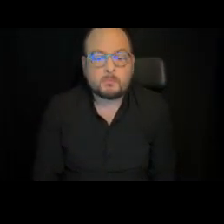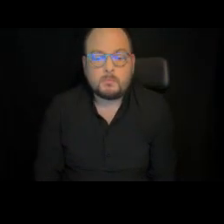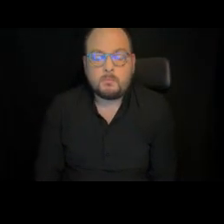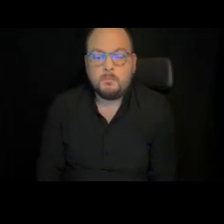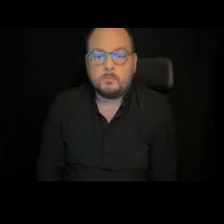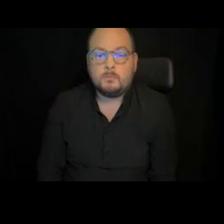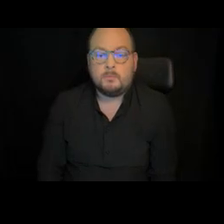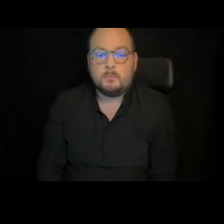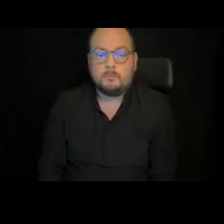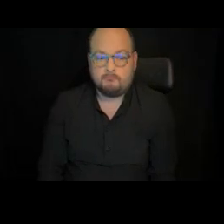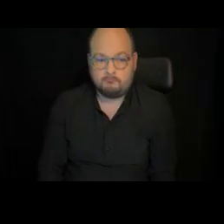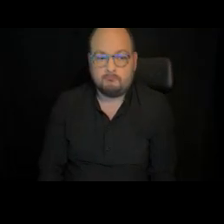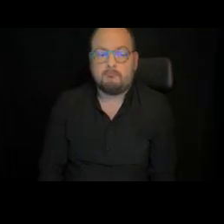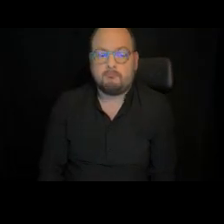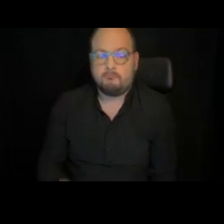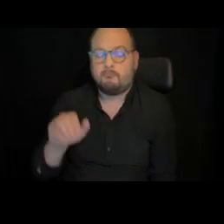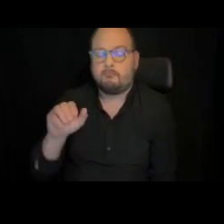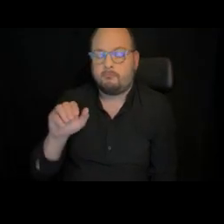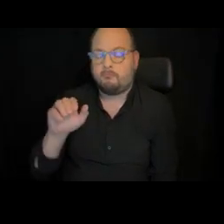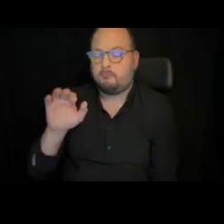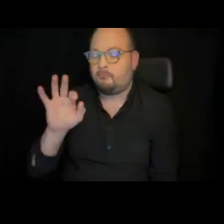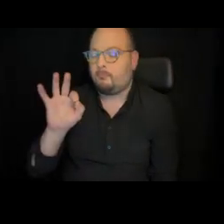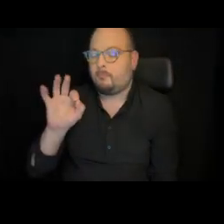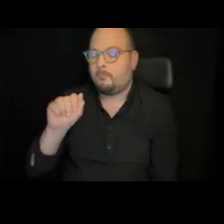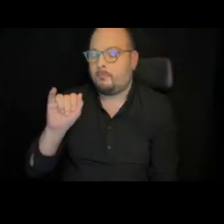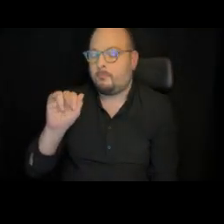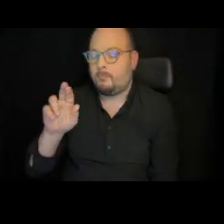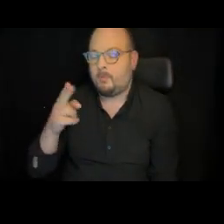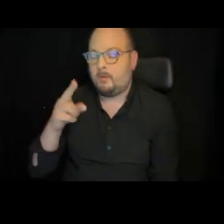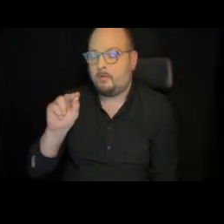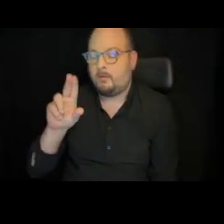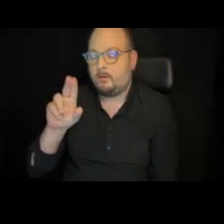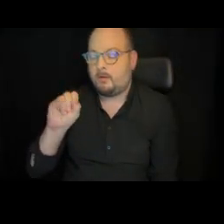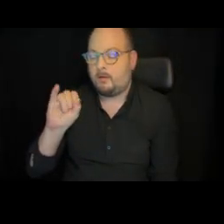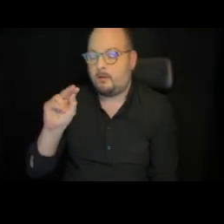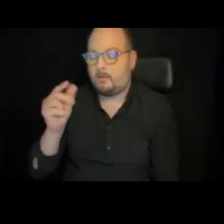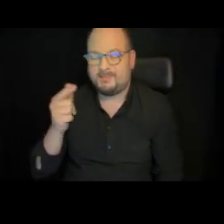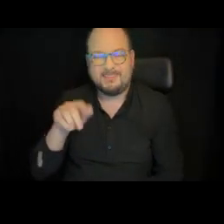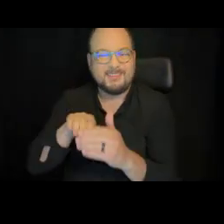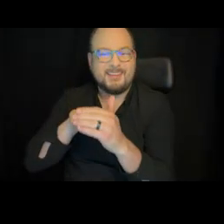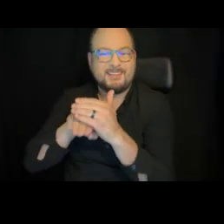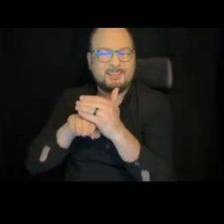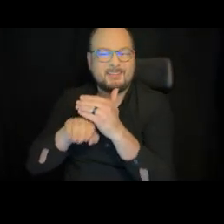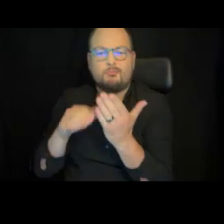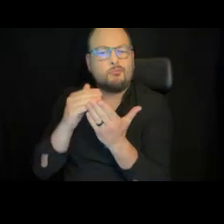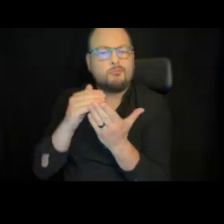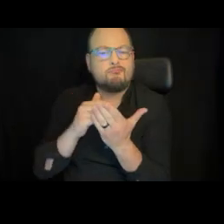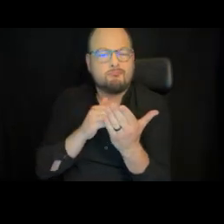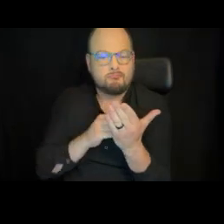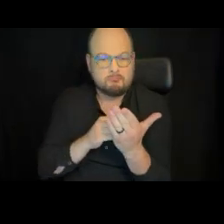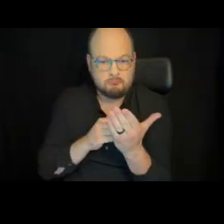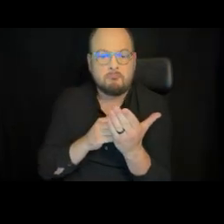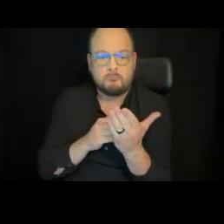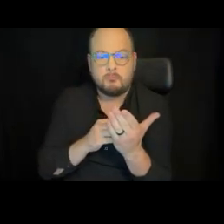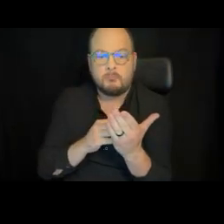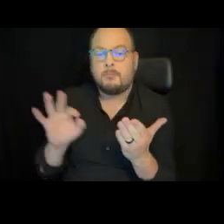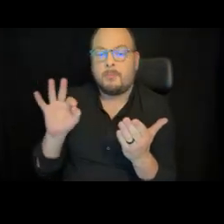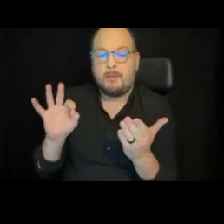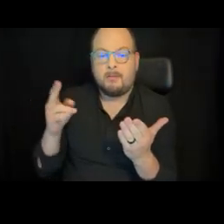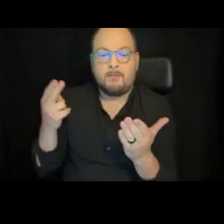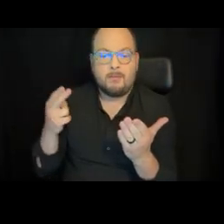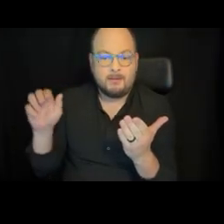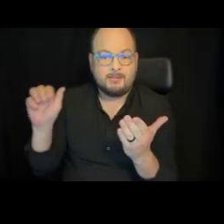Fair Housing Accessibility Guidelines. The FHA's mission is accomplished through